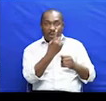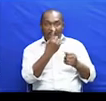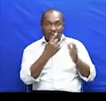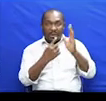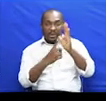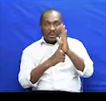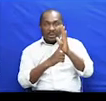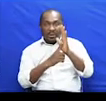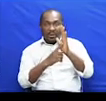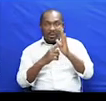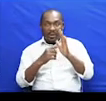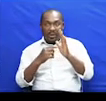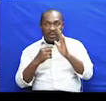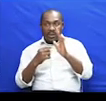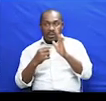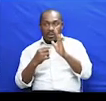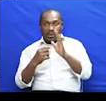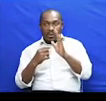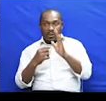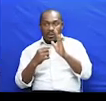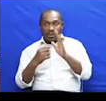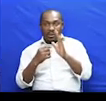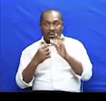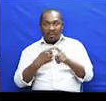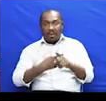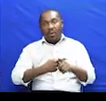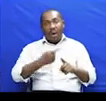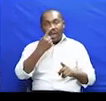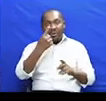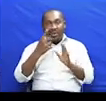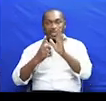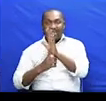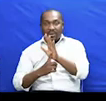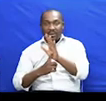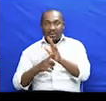106 gram per mole. So the molar